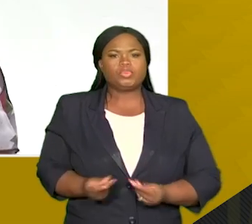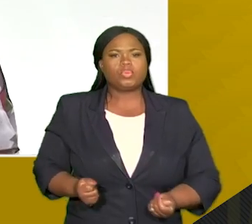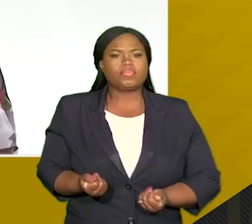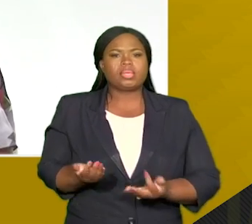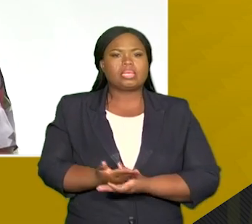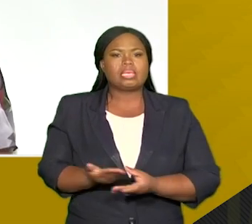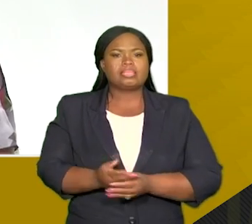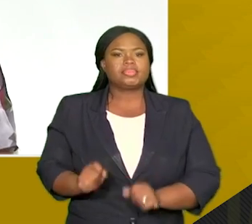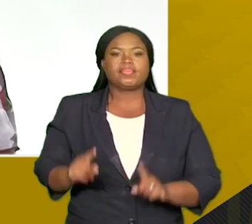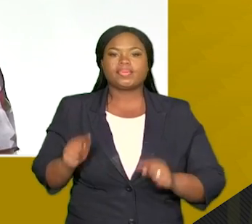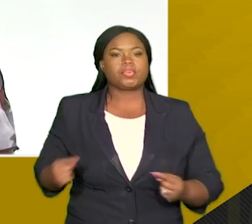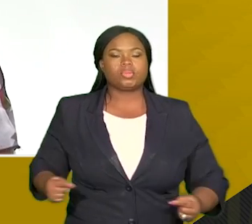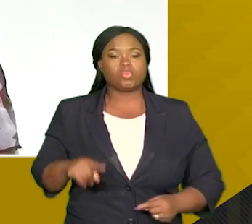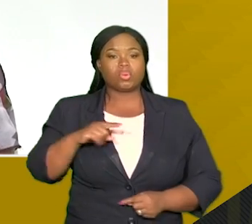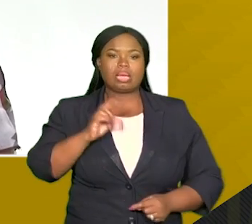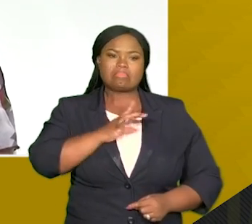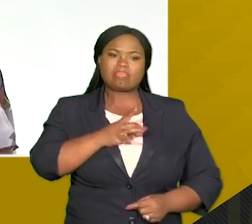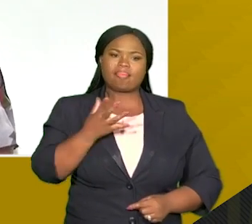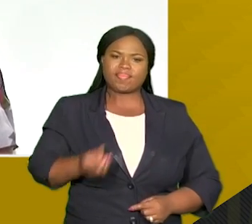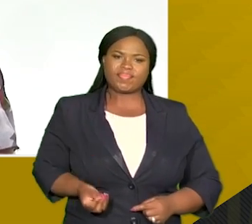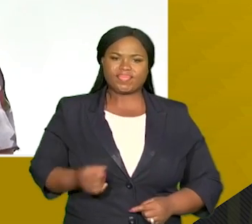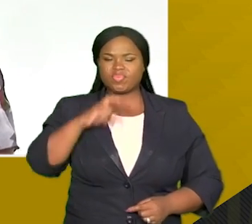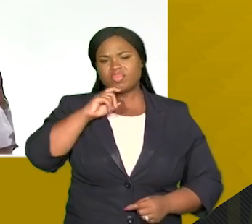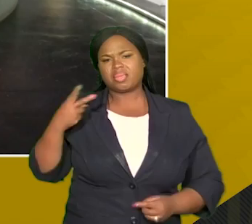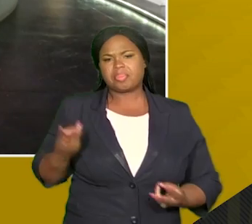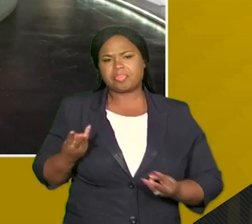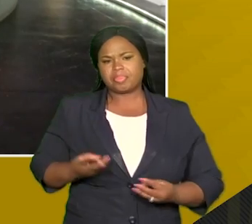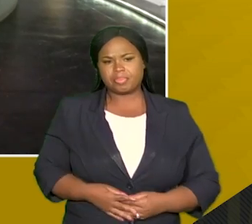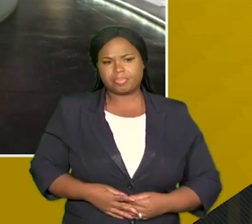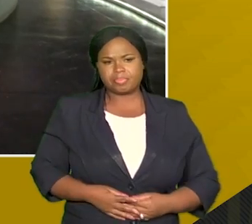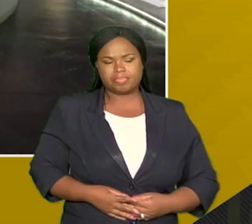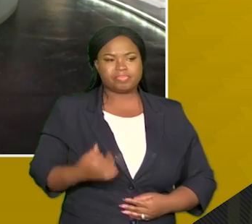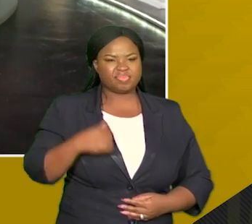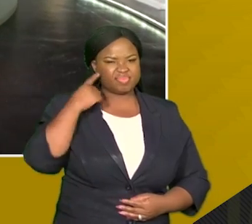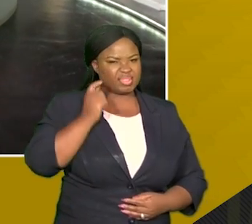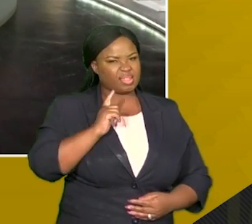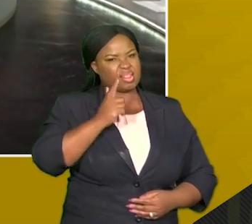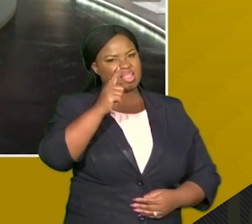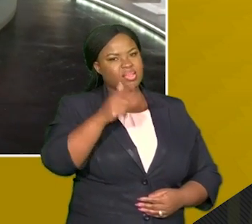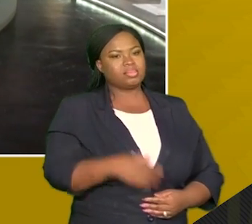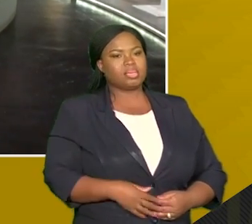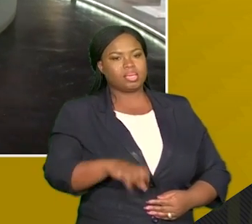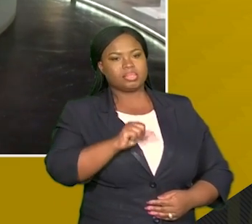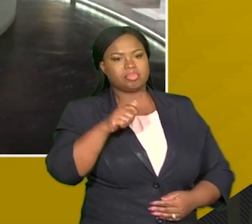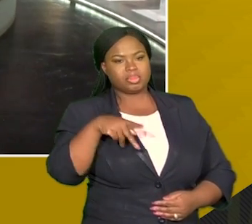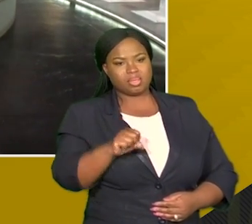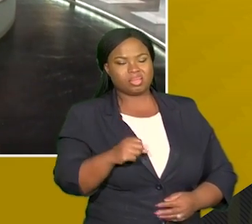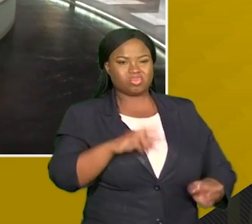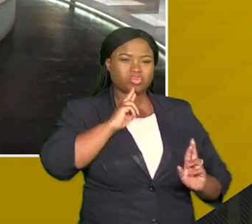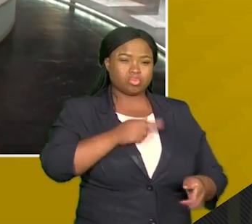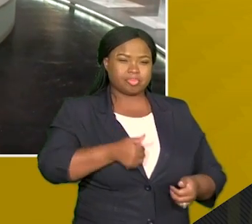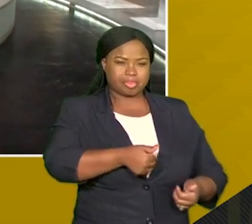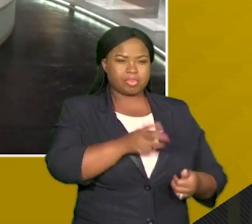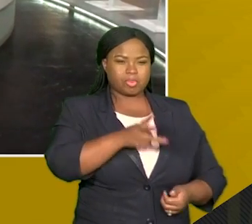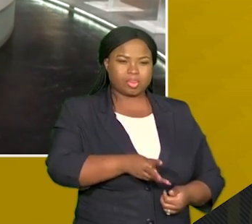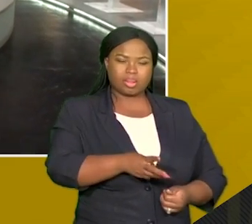them. But they use people to do that. I think into soyenza ngihamba kohlelo sizoba nalo SAPS izosiphendulela as well